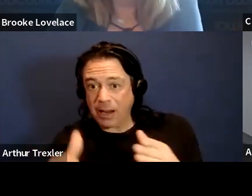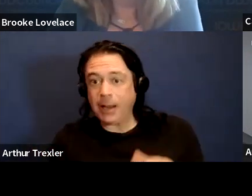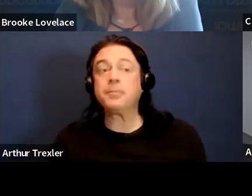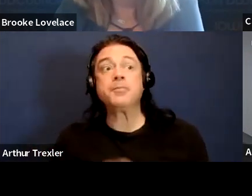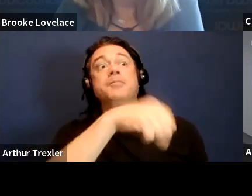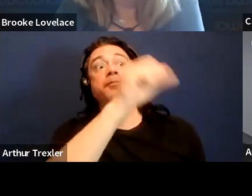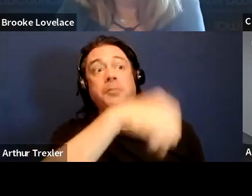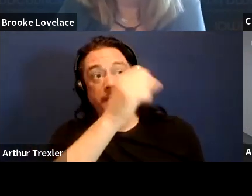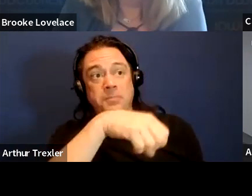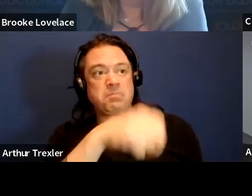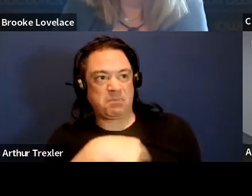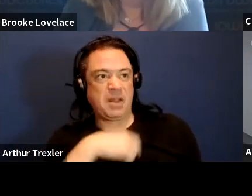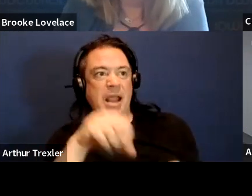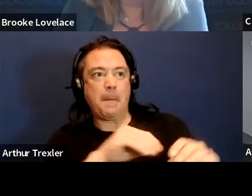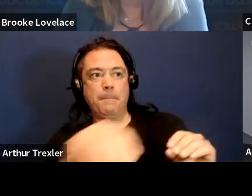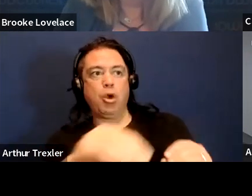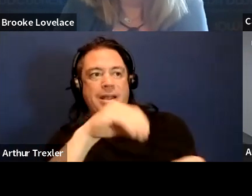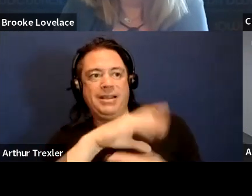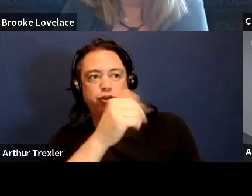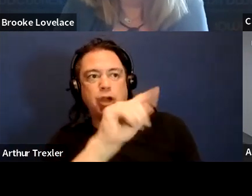Yes, I can put that in the chat too.